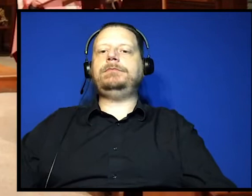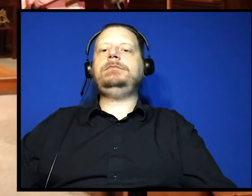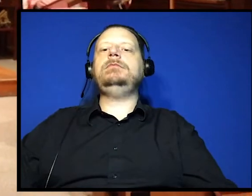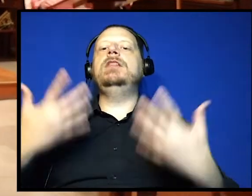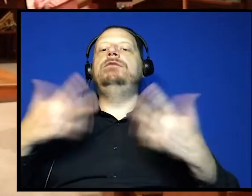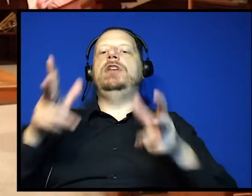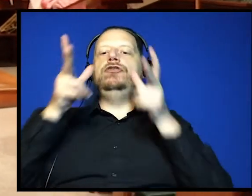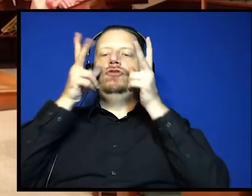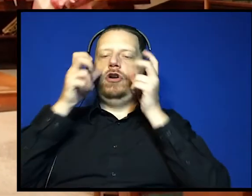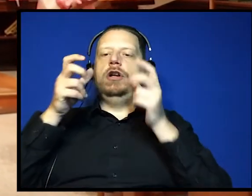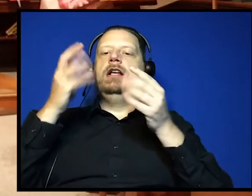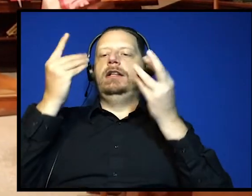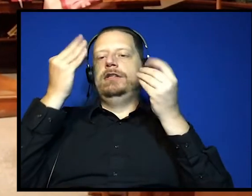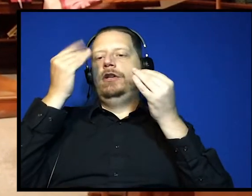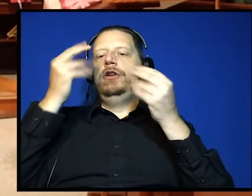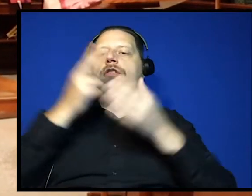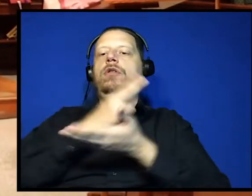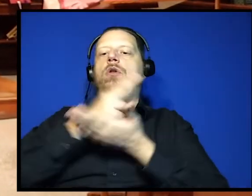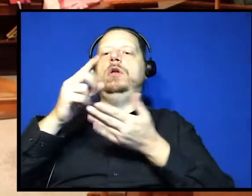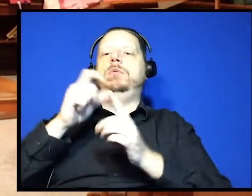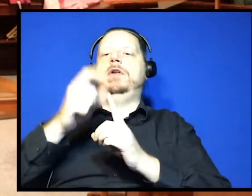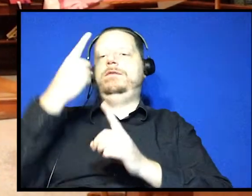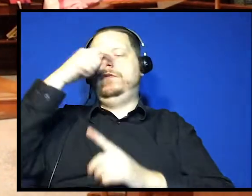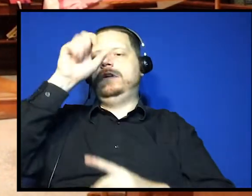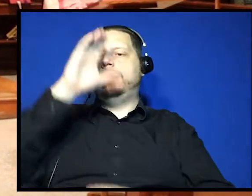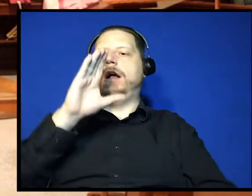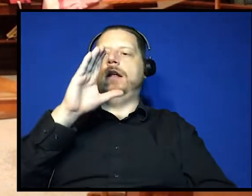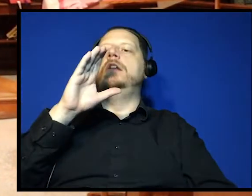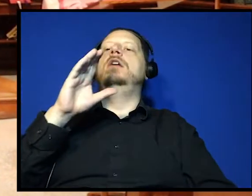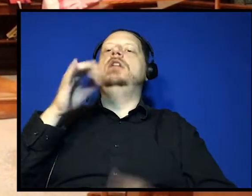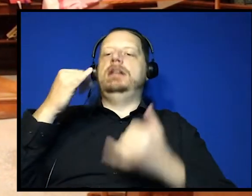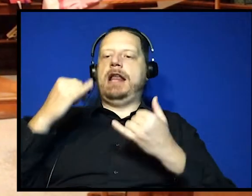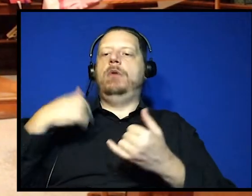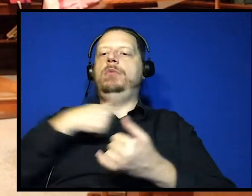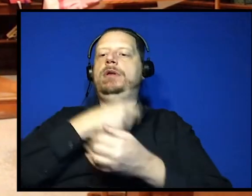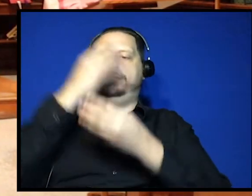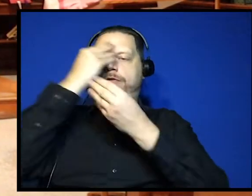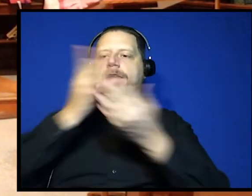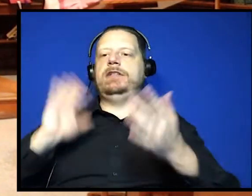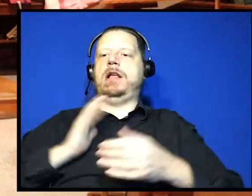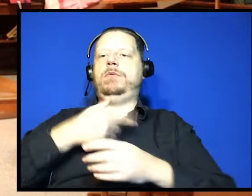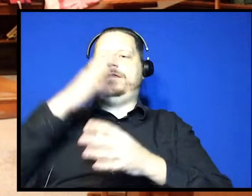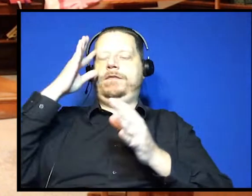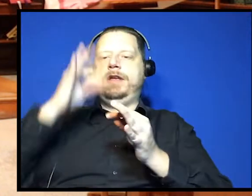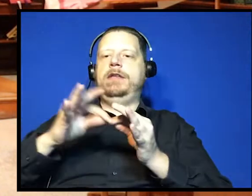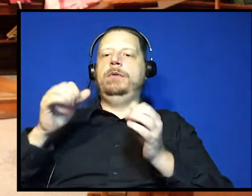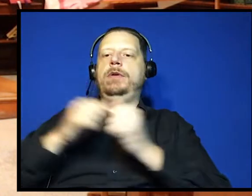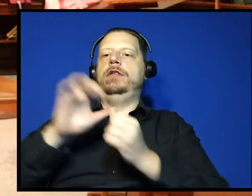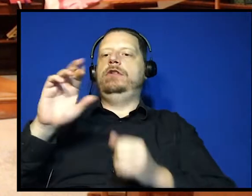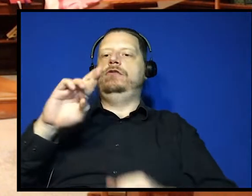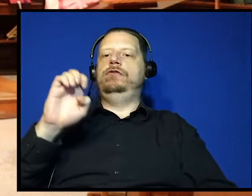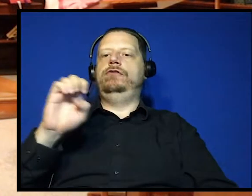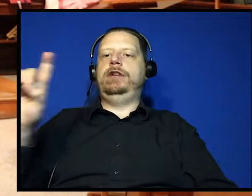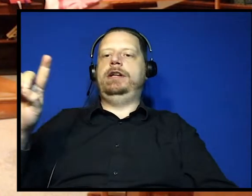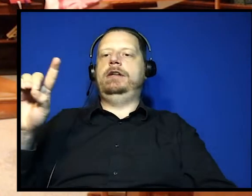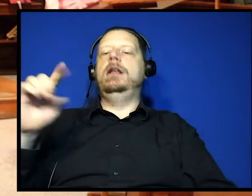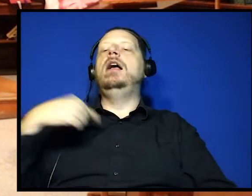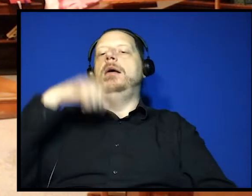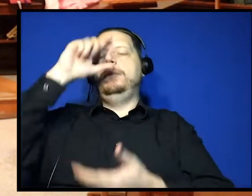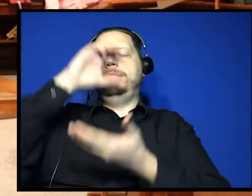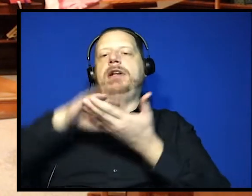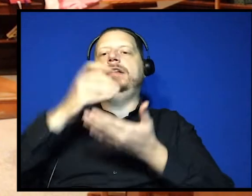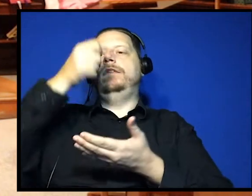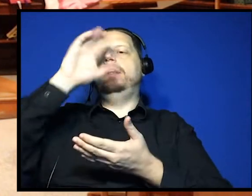Having heard and considered the Holy Word of God, let us now profess our faith in the words of the Creed. I